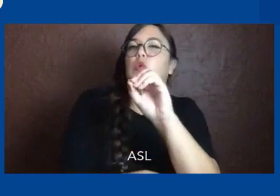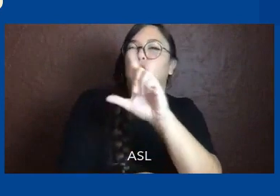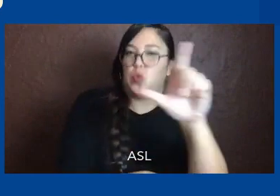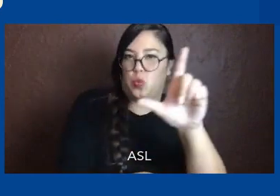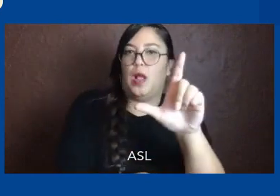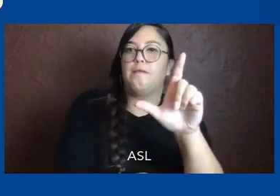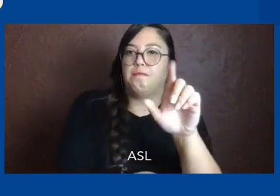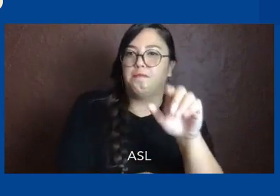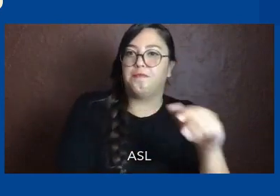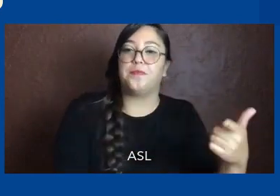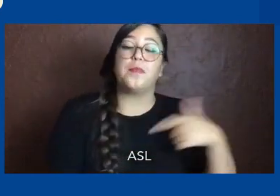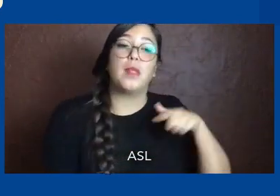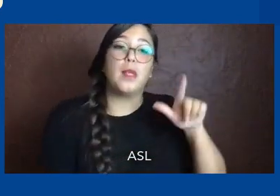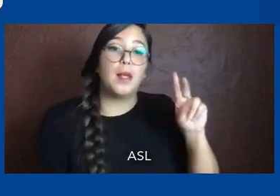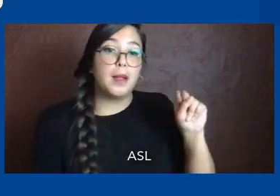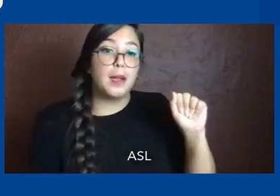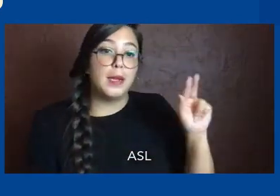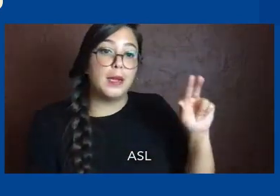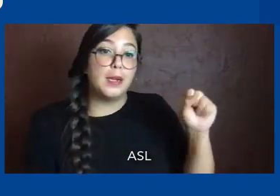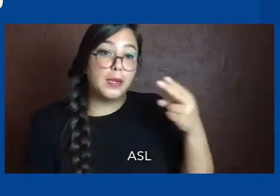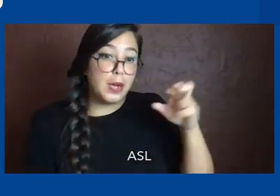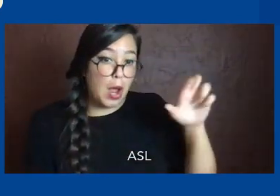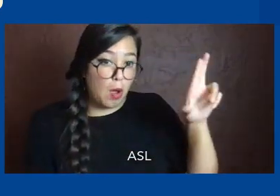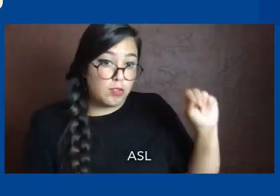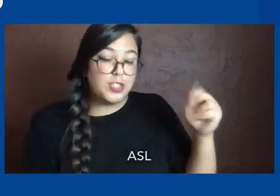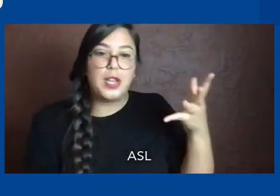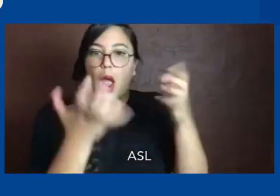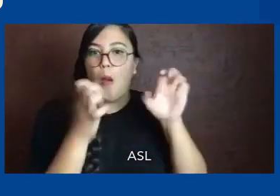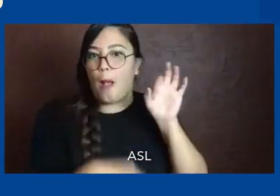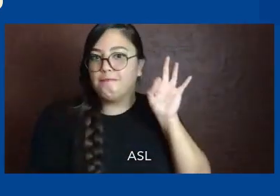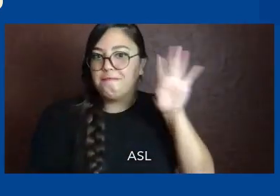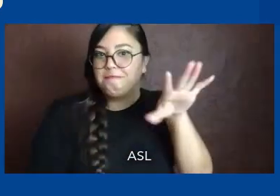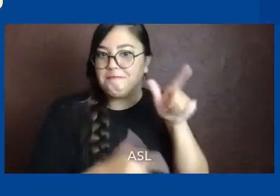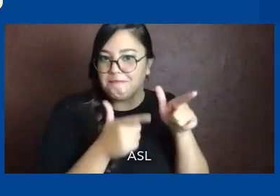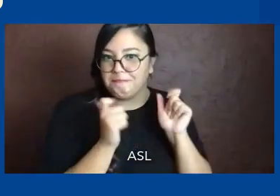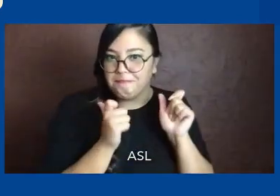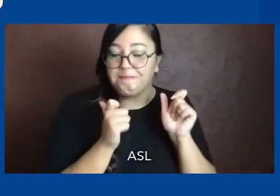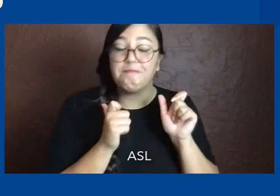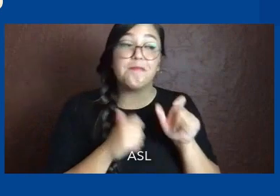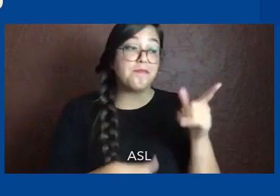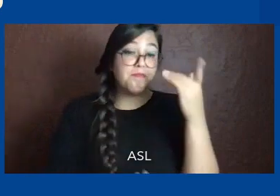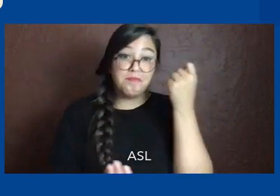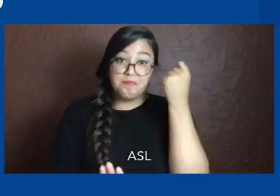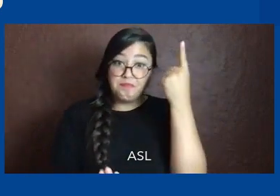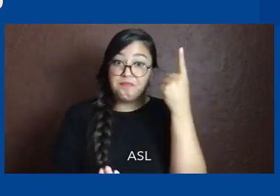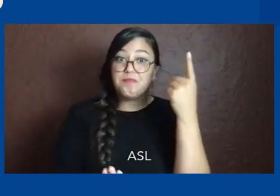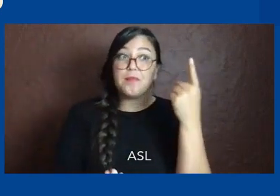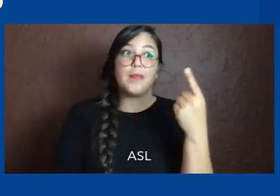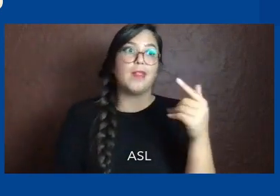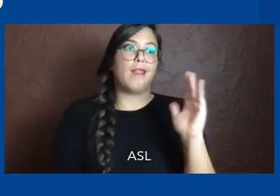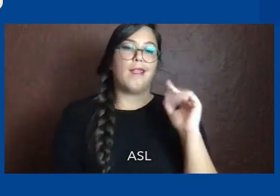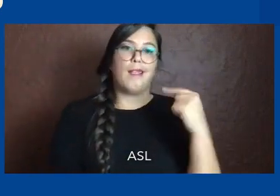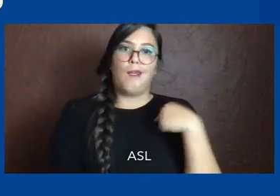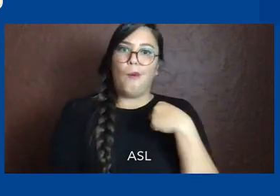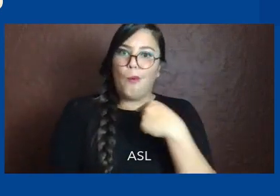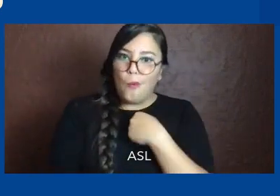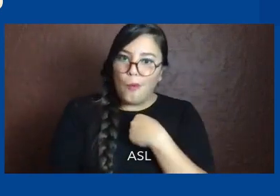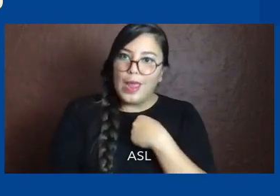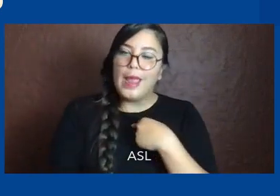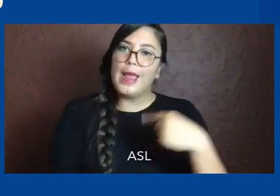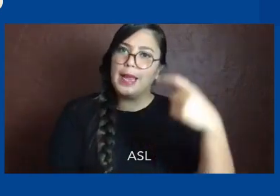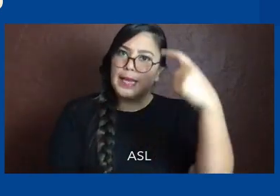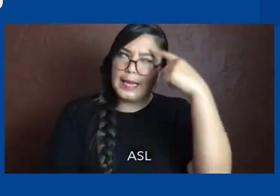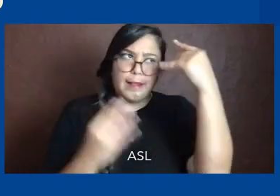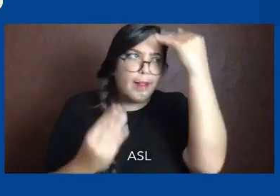I'll just say quickly, this is Nosheen, that part of it is also getting it out of our heads and putting it in the heads